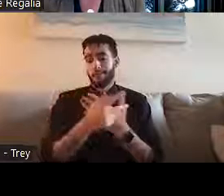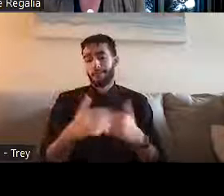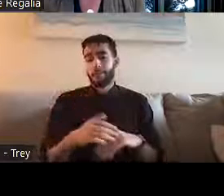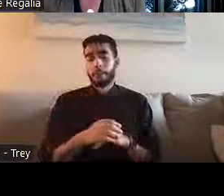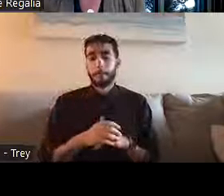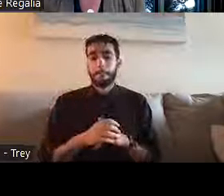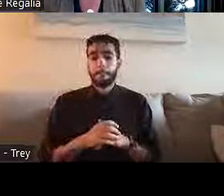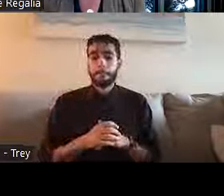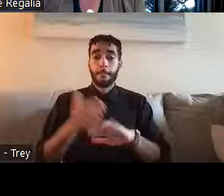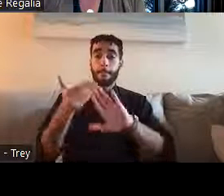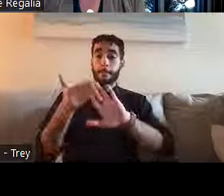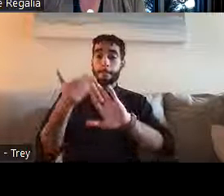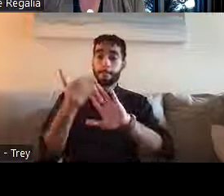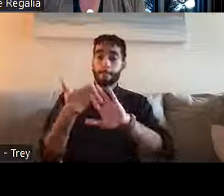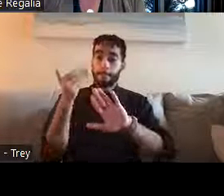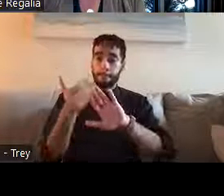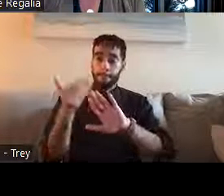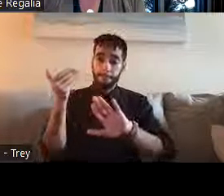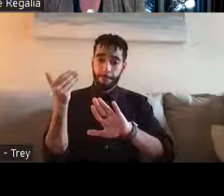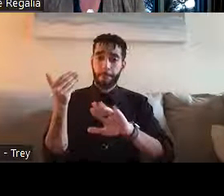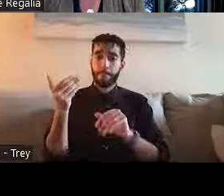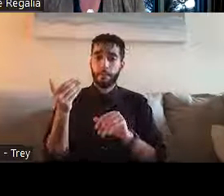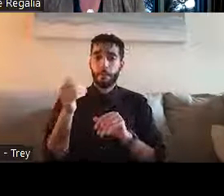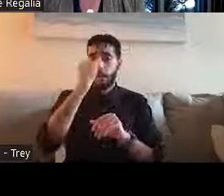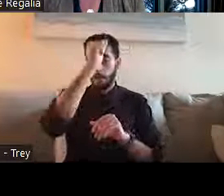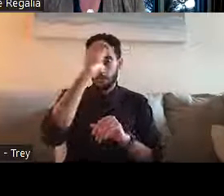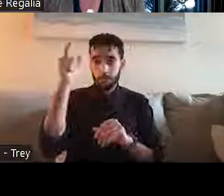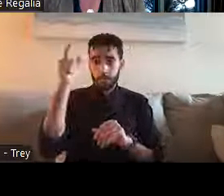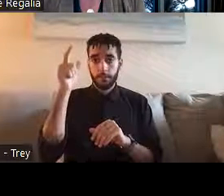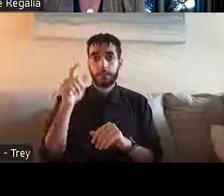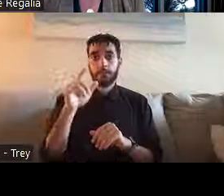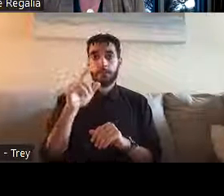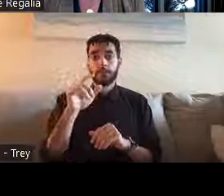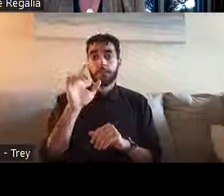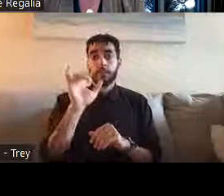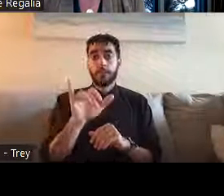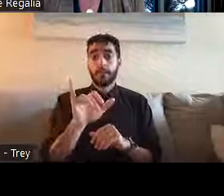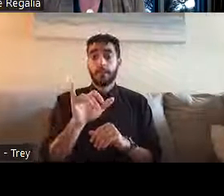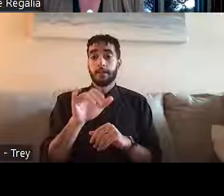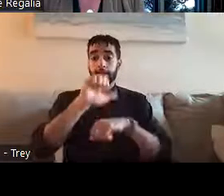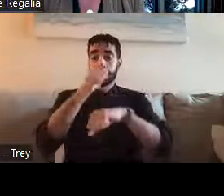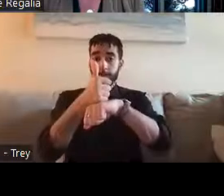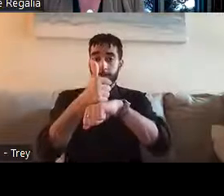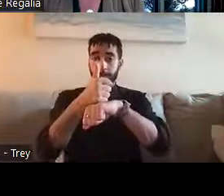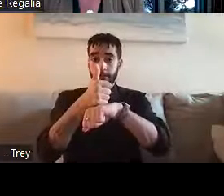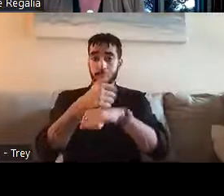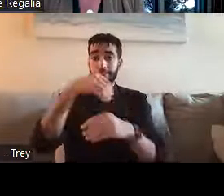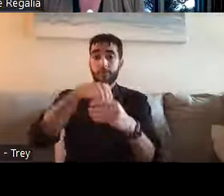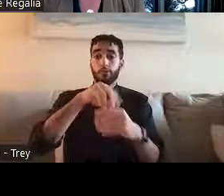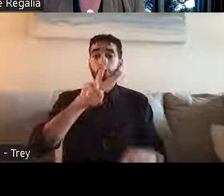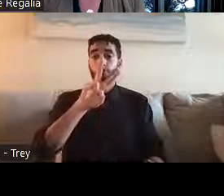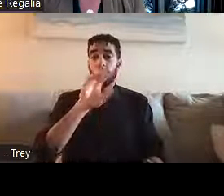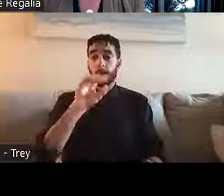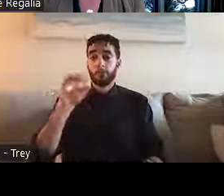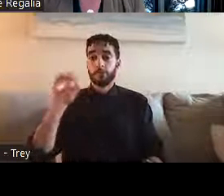prior to, I think, the Alzheimer Daycare Resource Centers were defunded in 2009. There